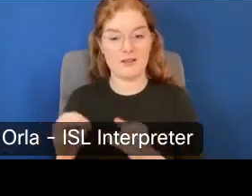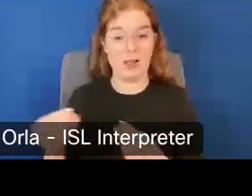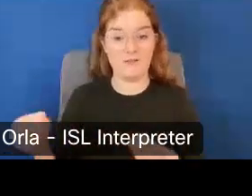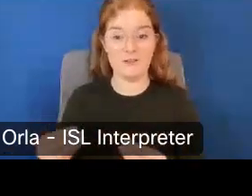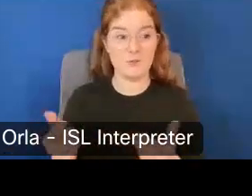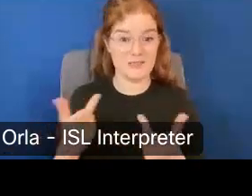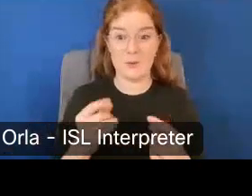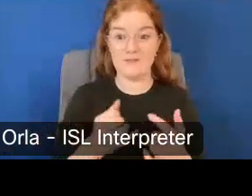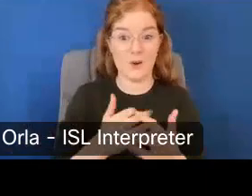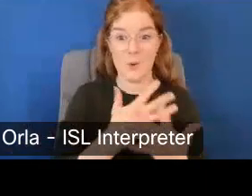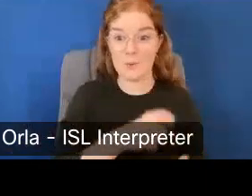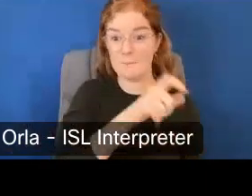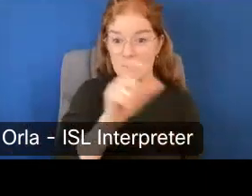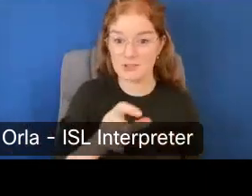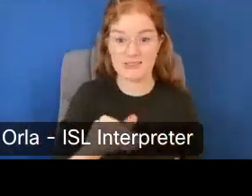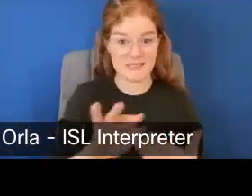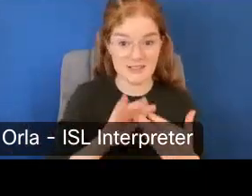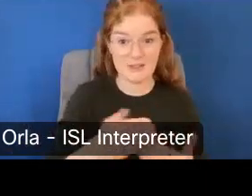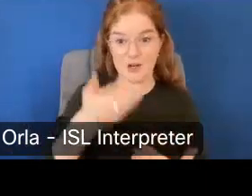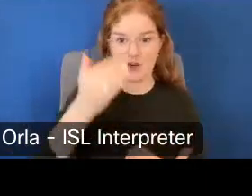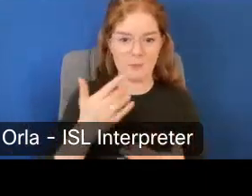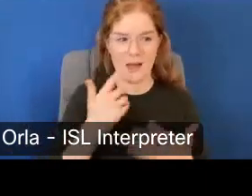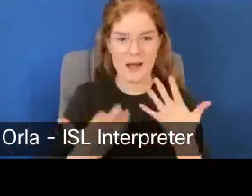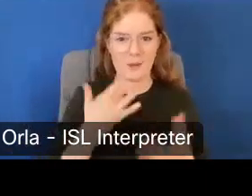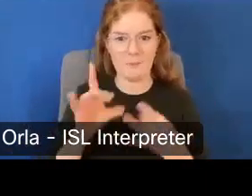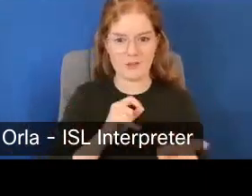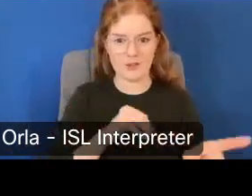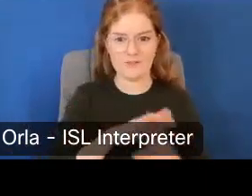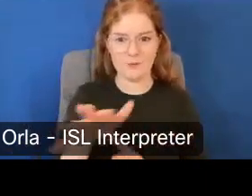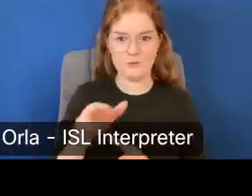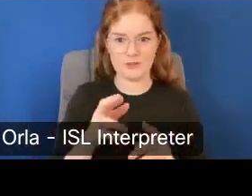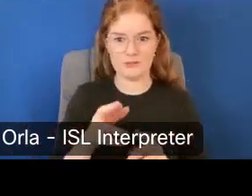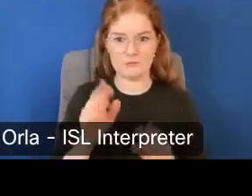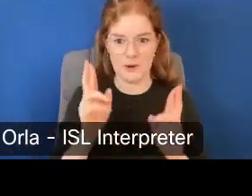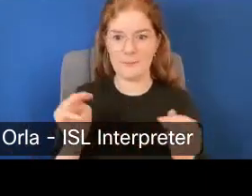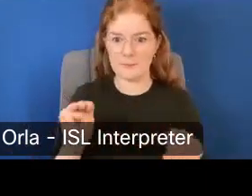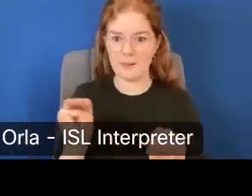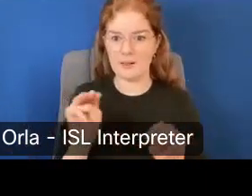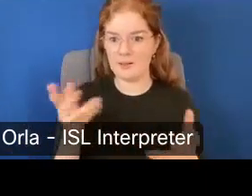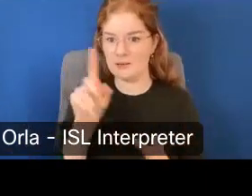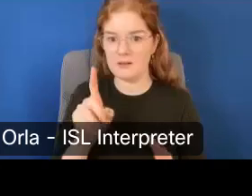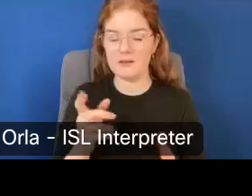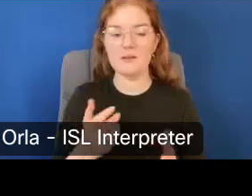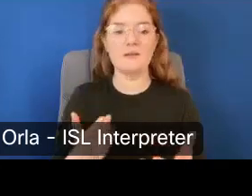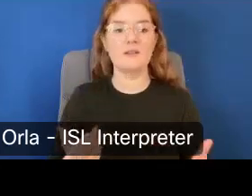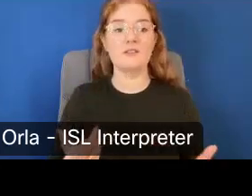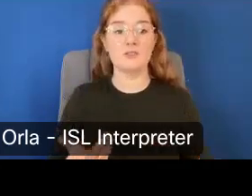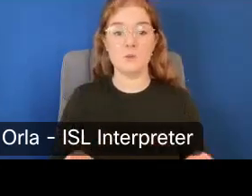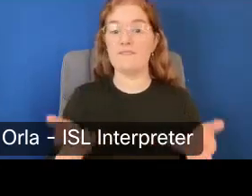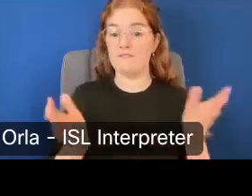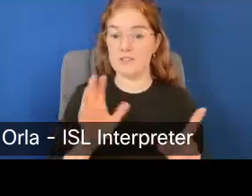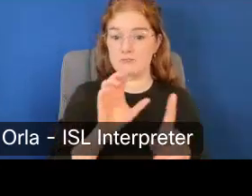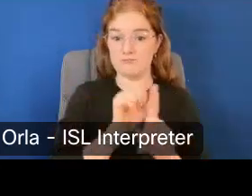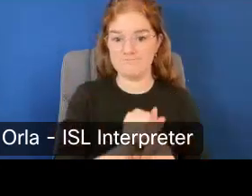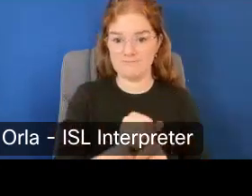this patient safety learning, but how are we making sure that it's getting to the right people? So we had identified that